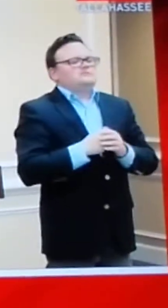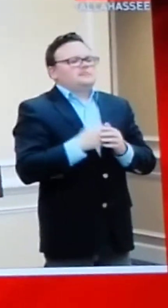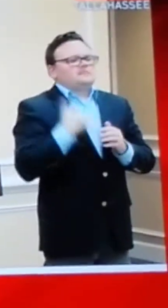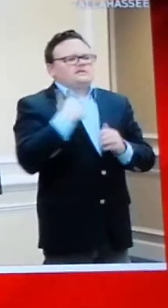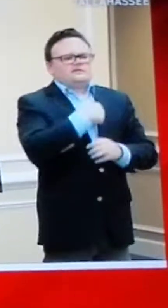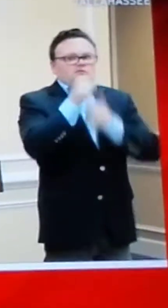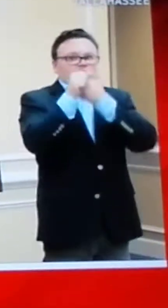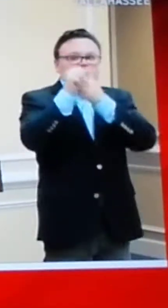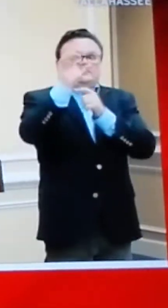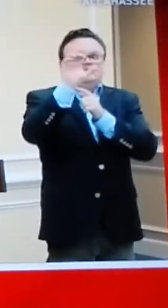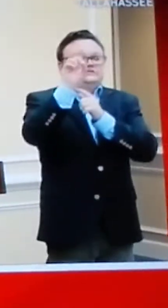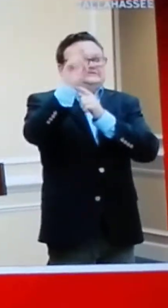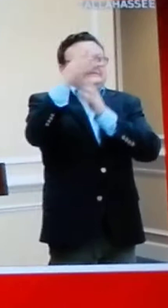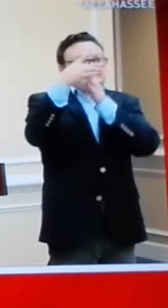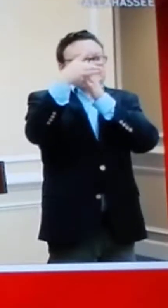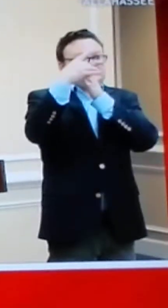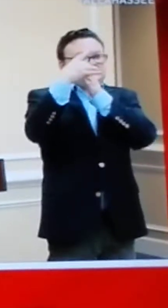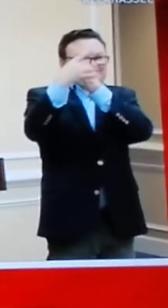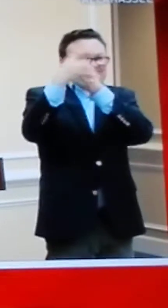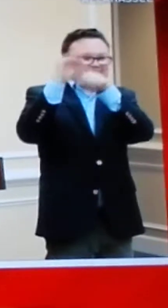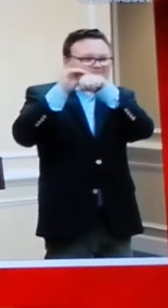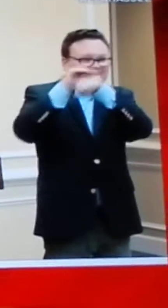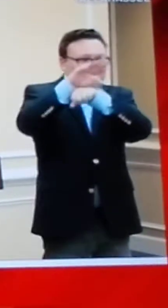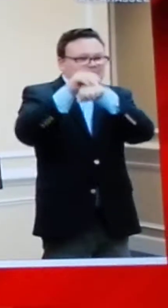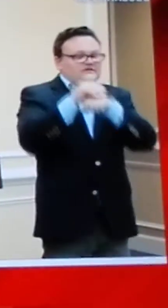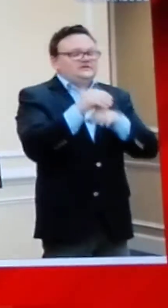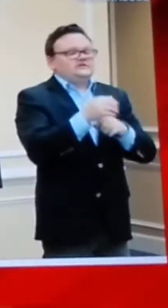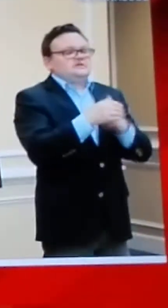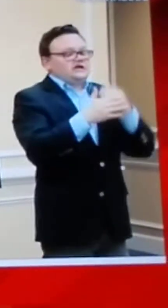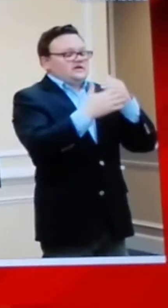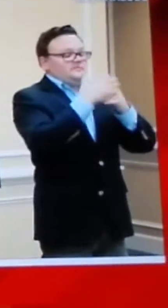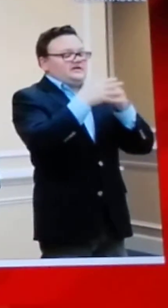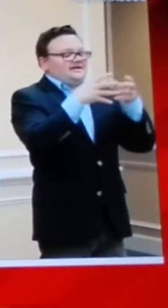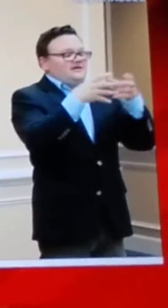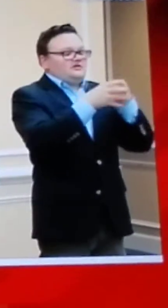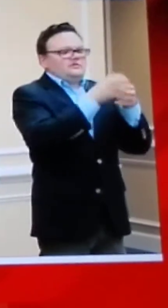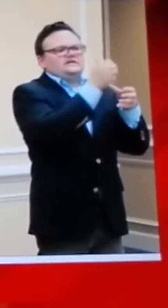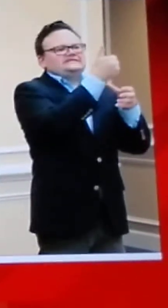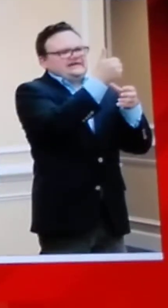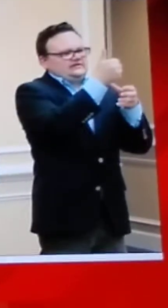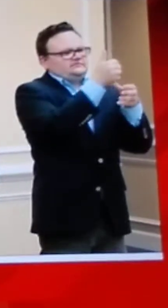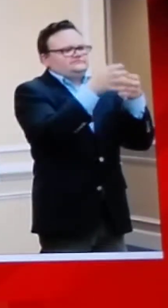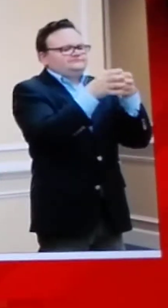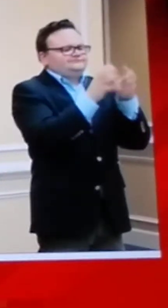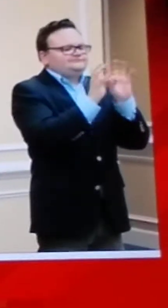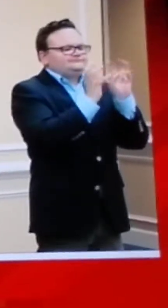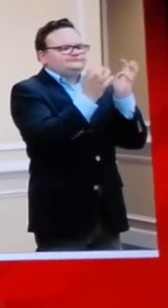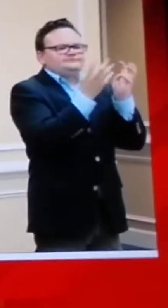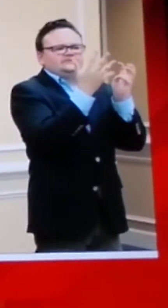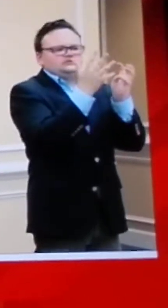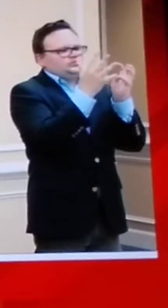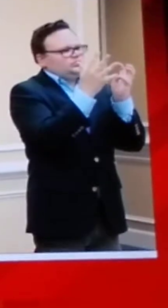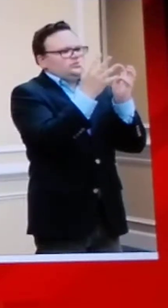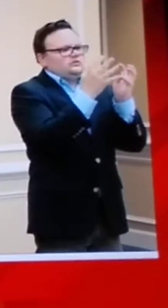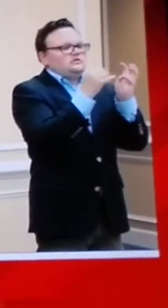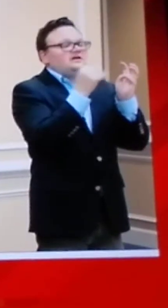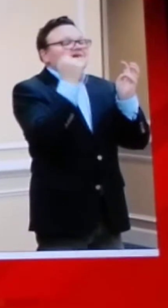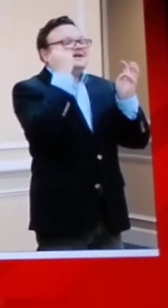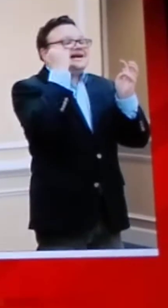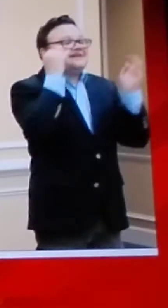CDC guidance of no group on a beach more than 10, and you have to have distance apart if you're going to be out there. So that'll